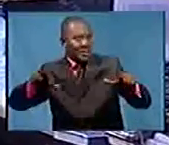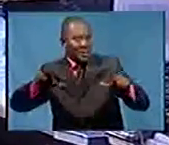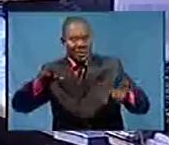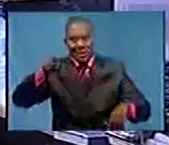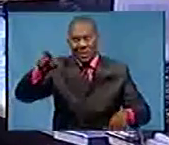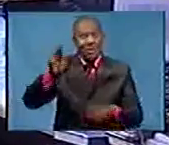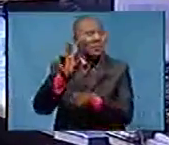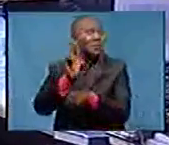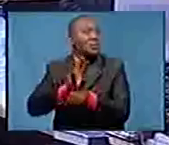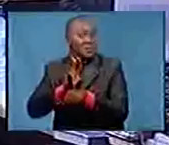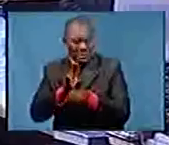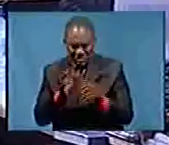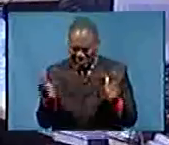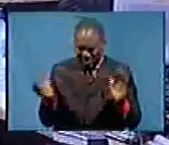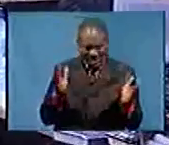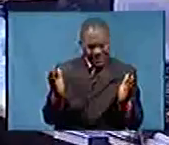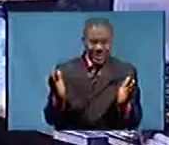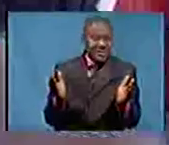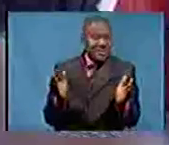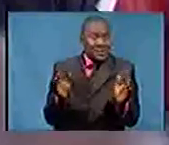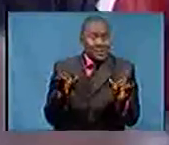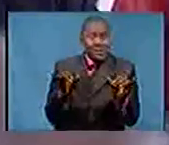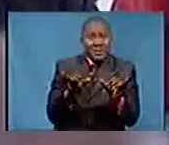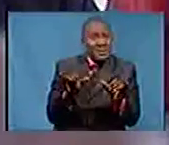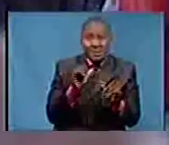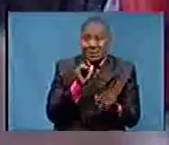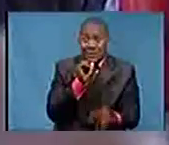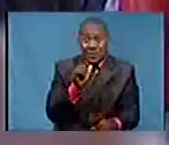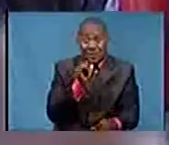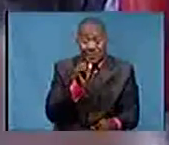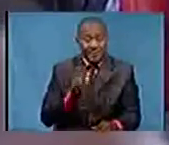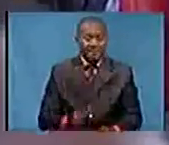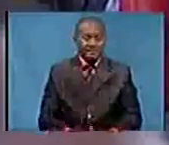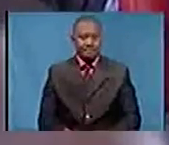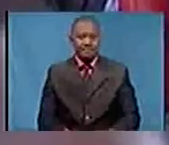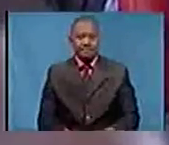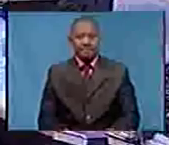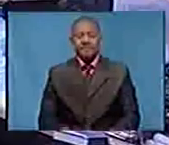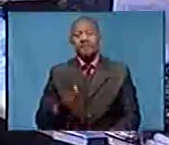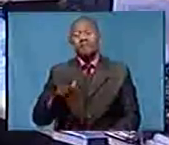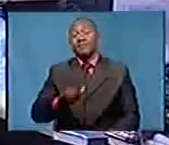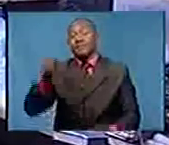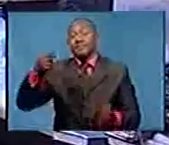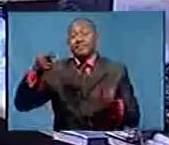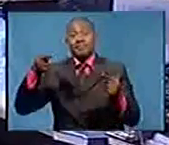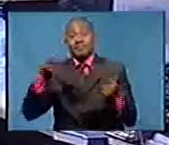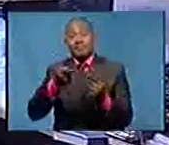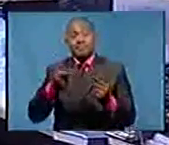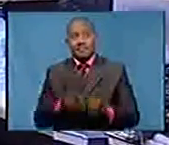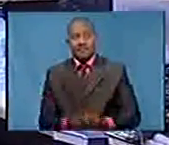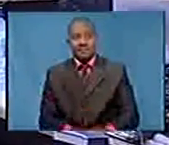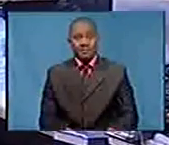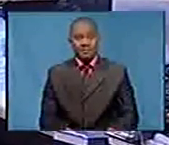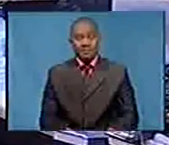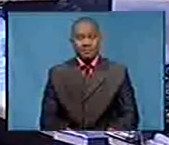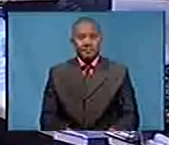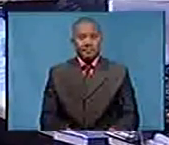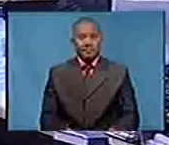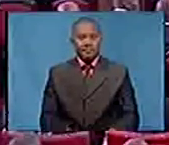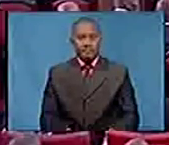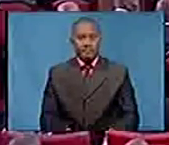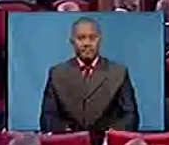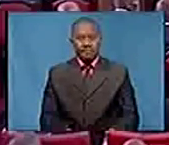the on the Adum FM. Although the other point is this. Oman, sorry.